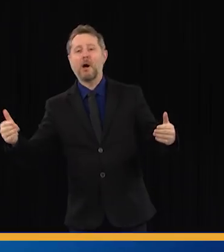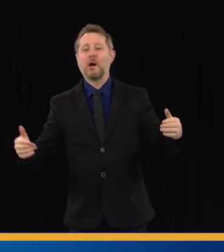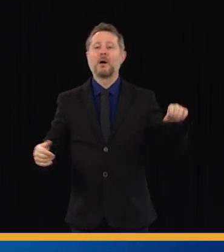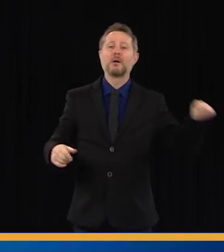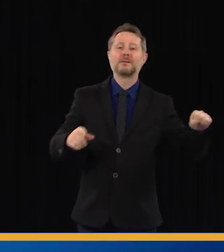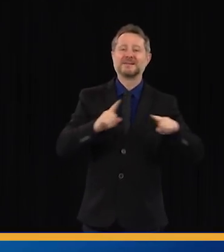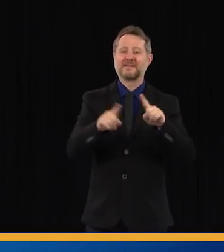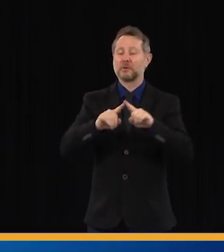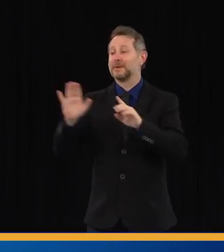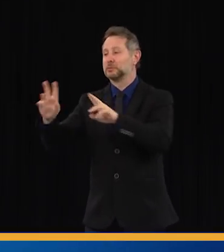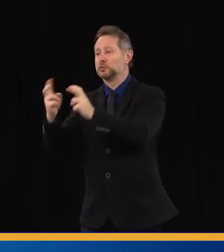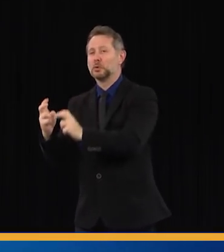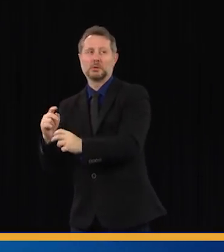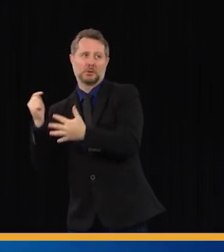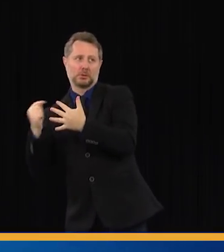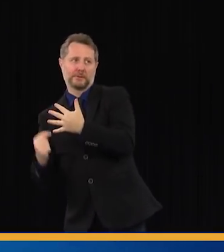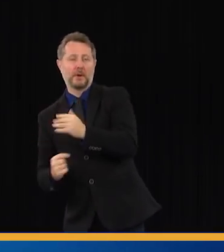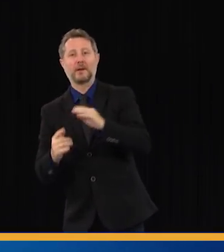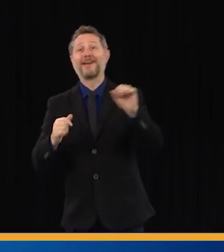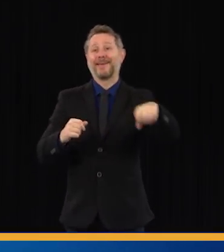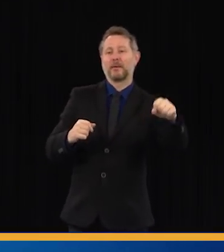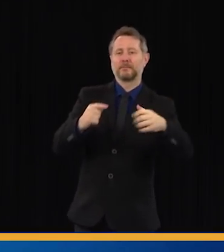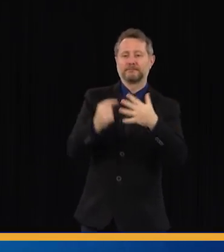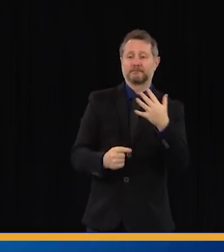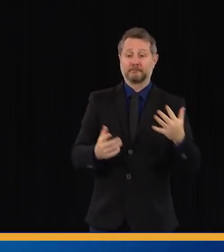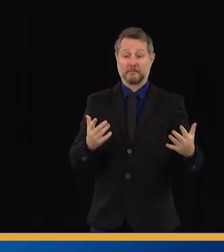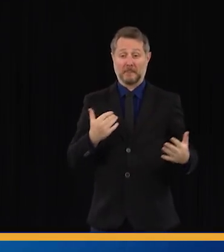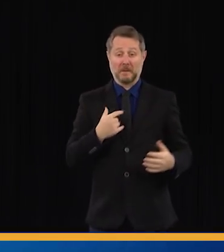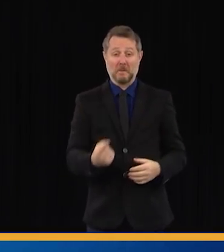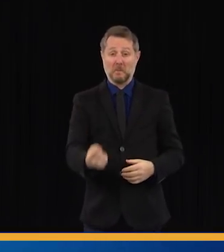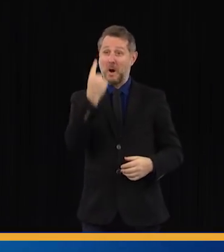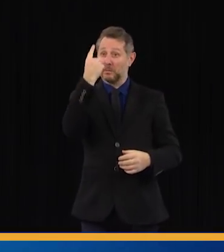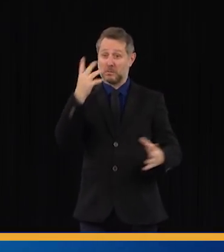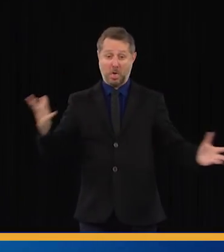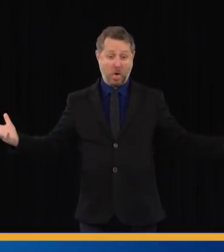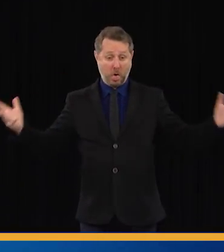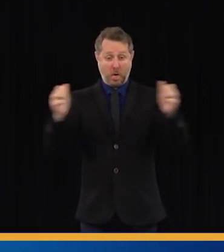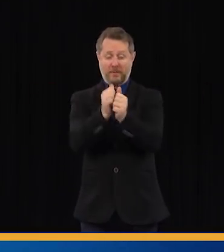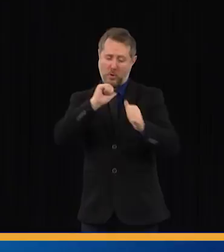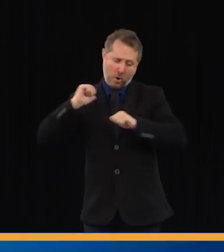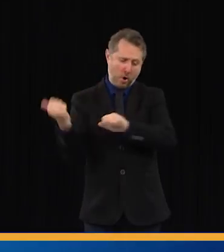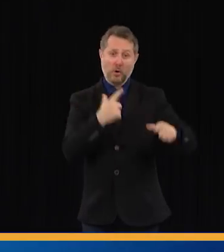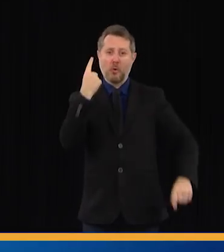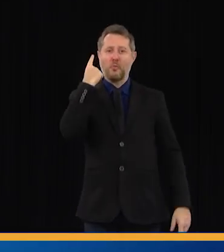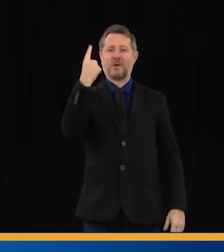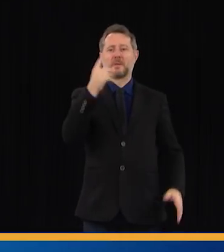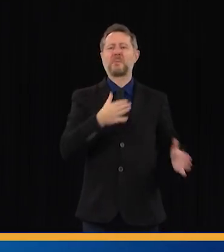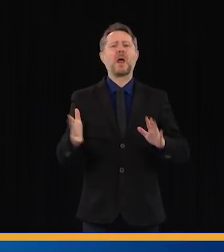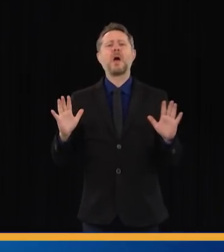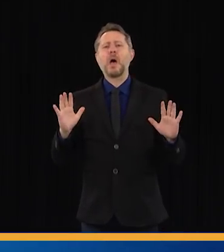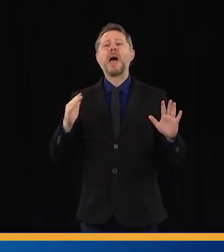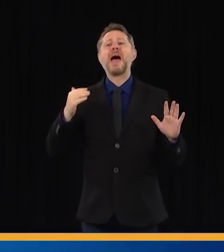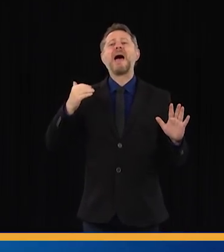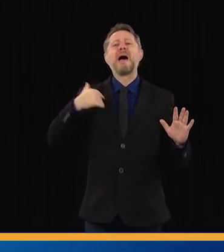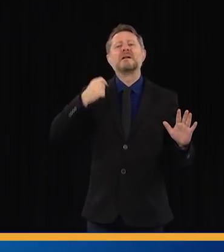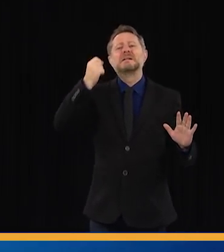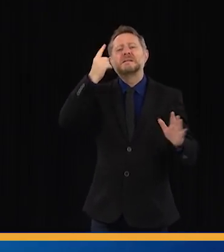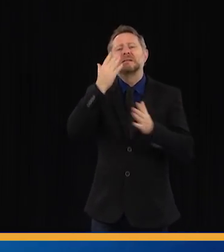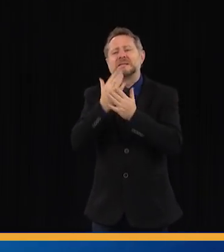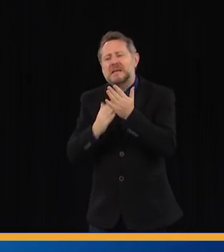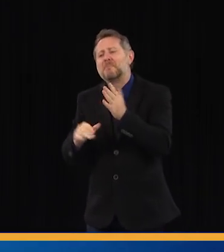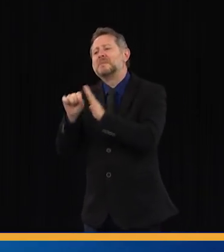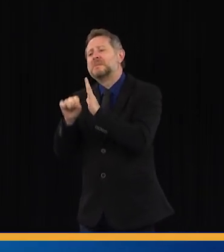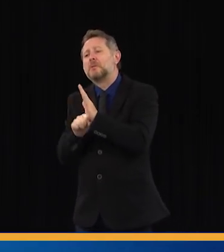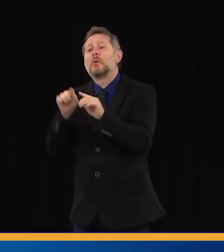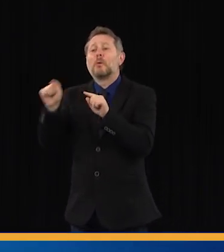don't even believe we should have a uniform plan without recognizing the